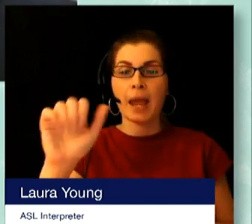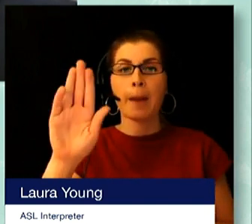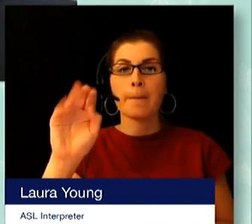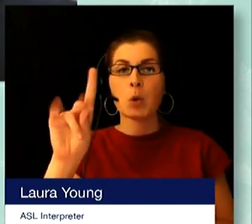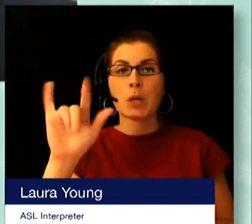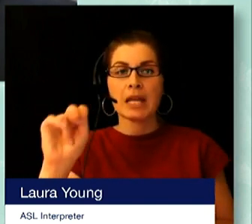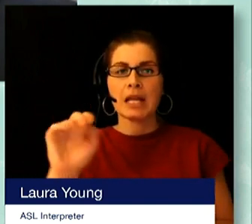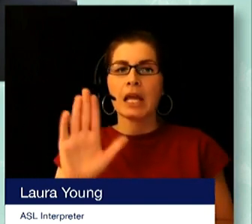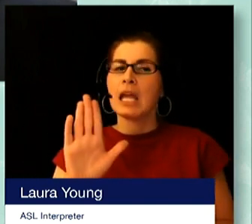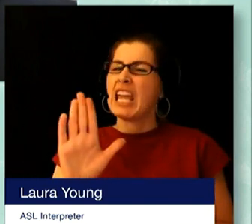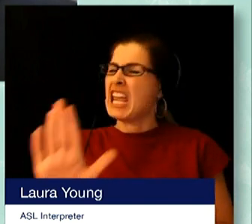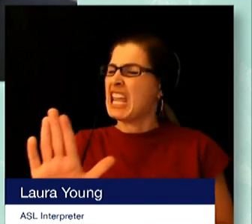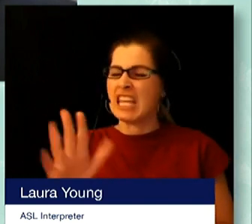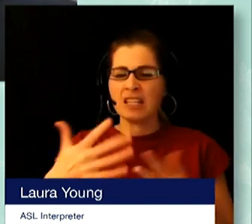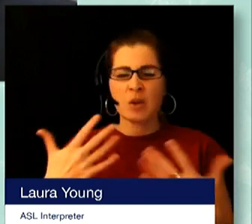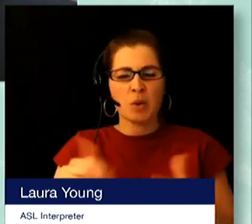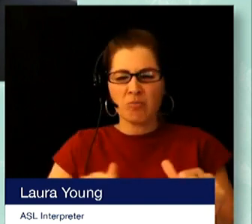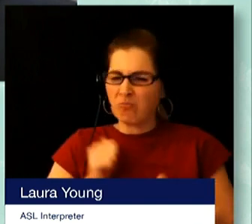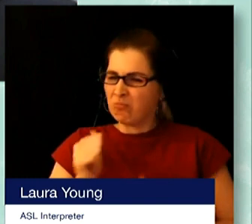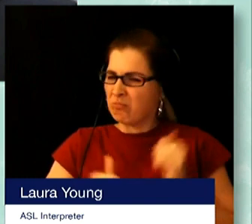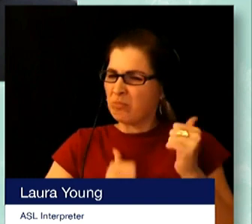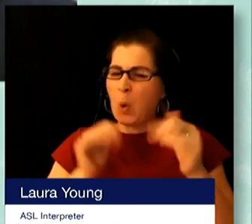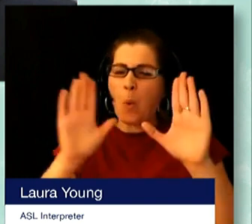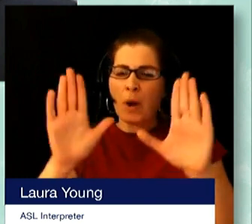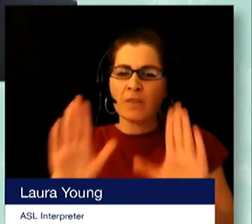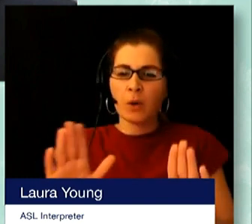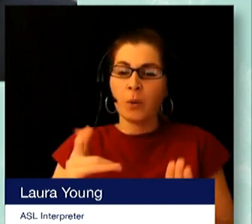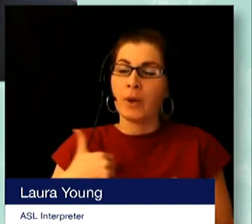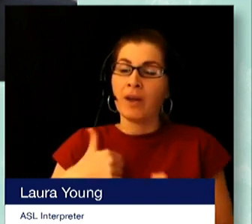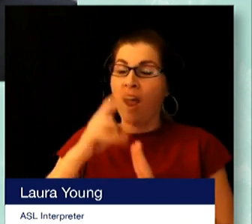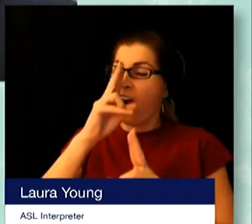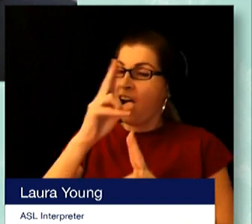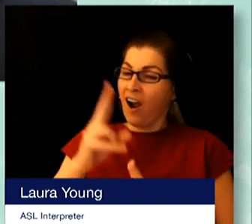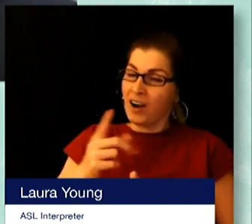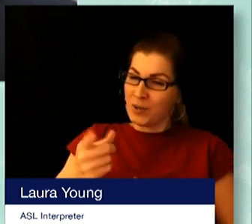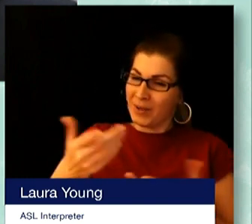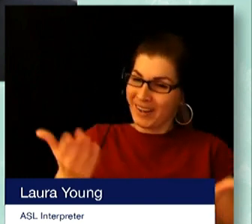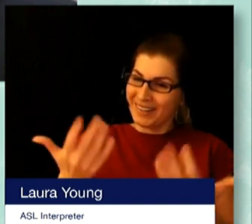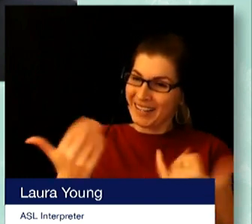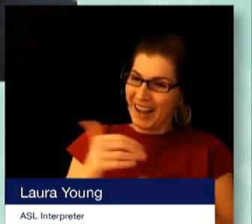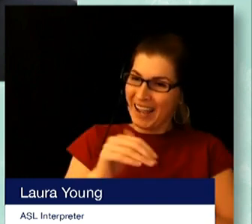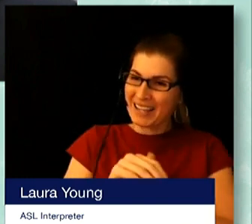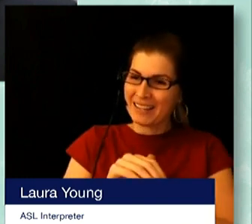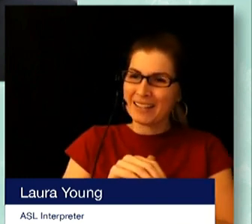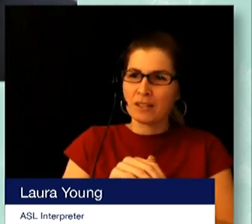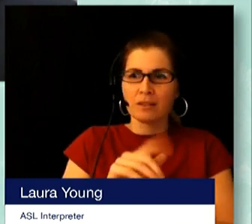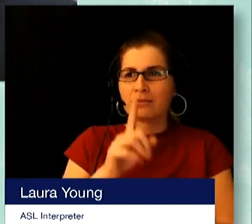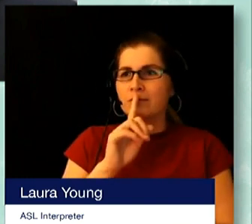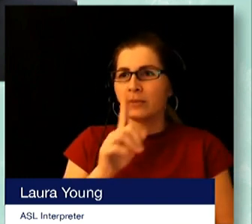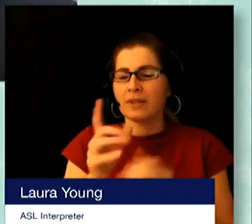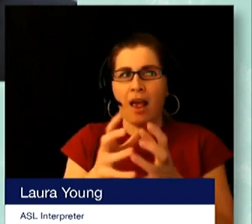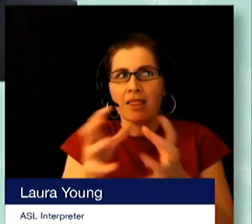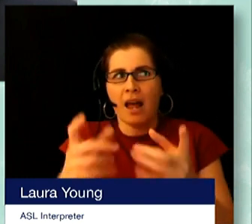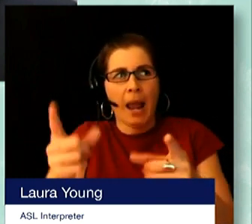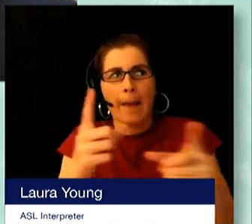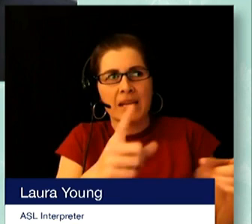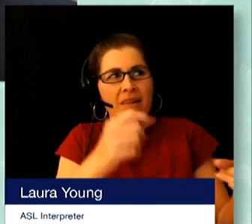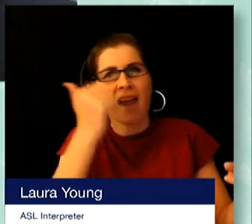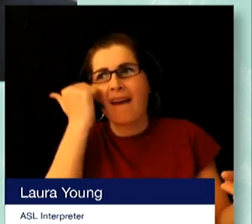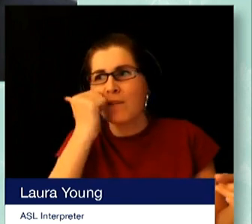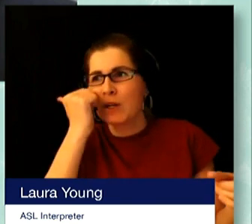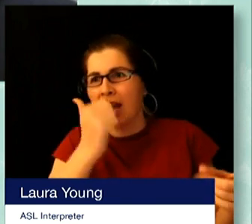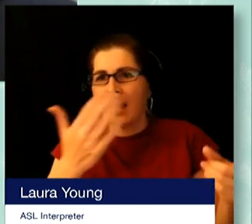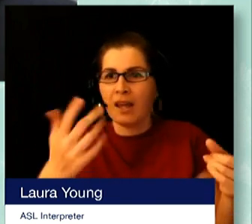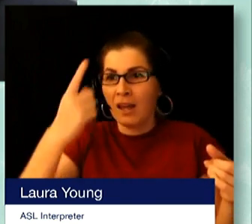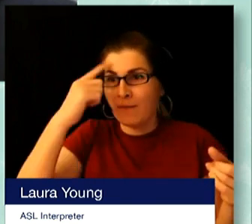is absolutely remarkable. So, D.A. Boudin, we are so honored to have you here tonight. I know there's so much happening every day, and it's just